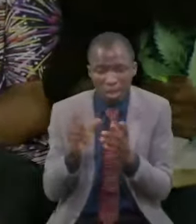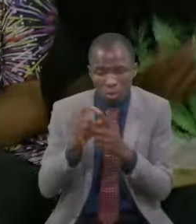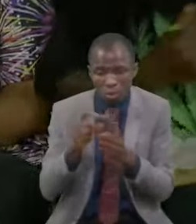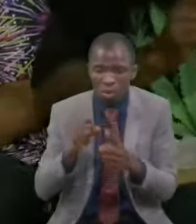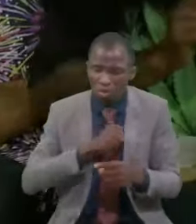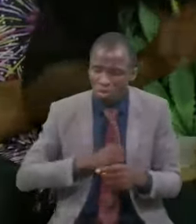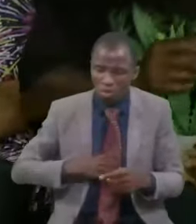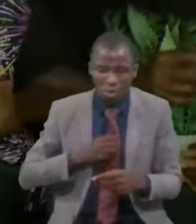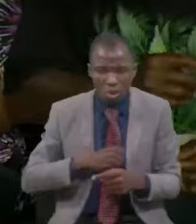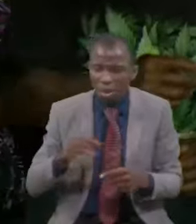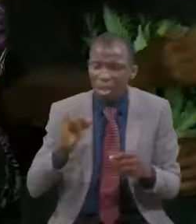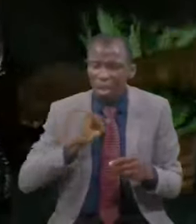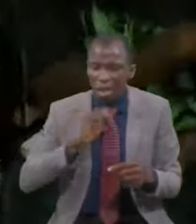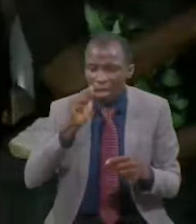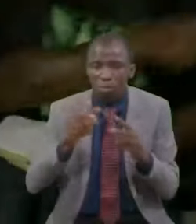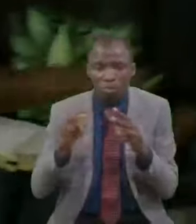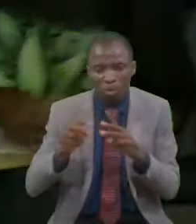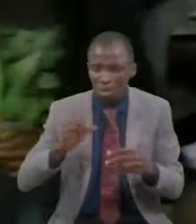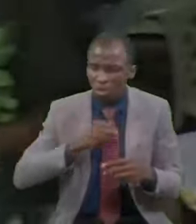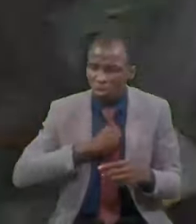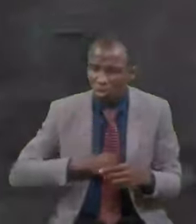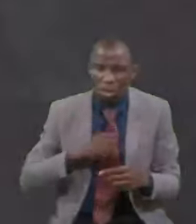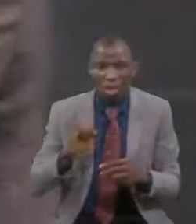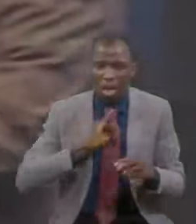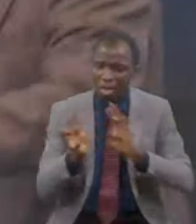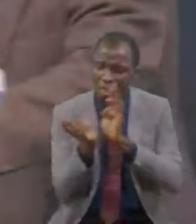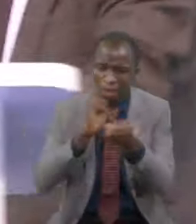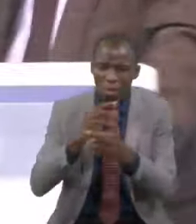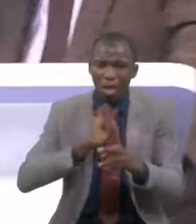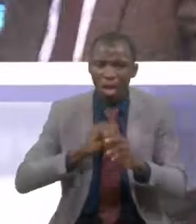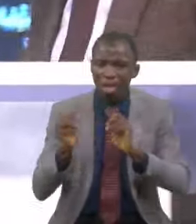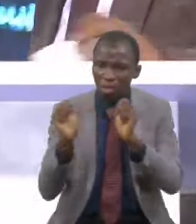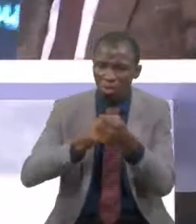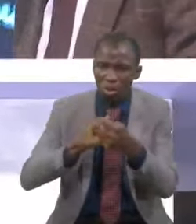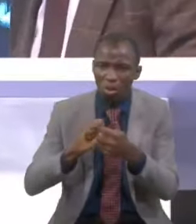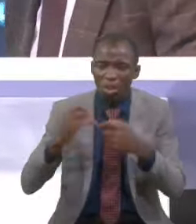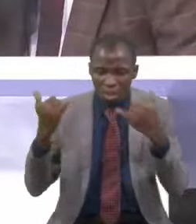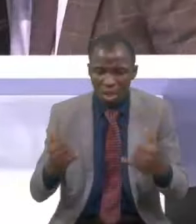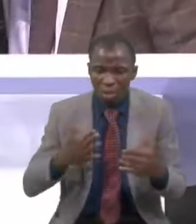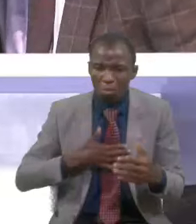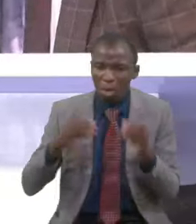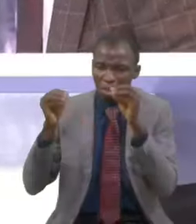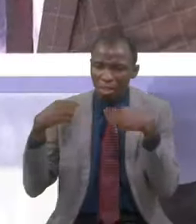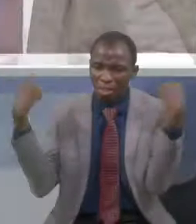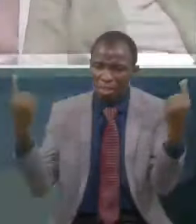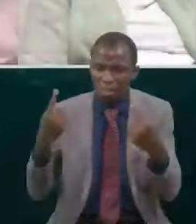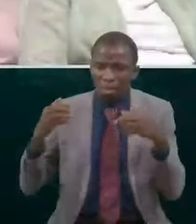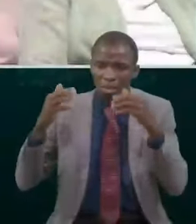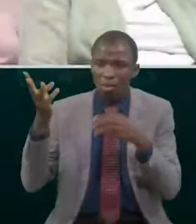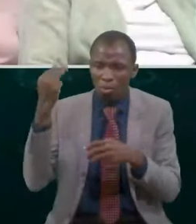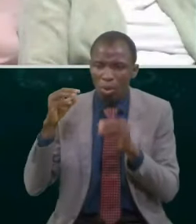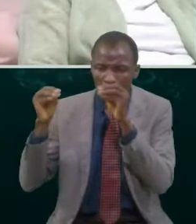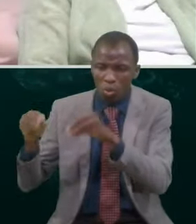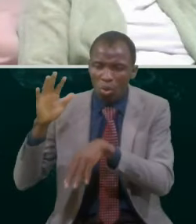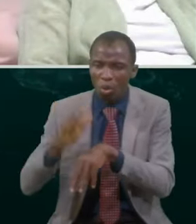sorry, I repent, I turn, and now my sins are laid on Christ, and